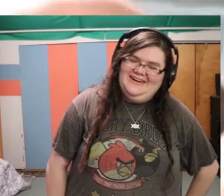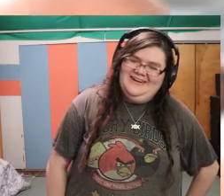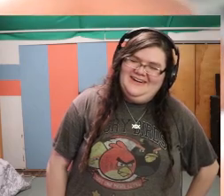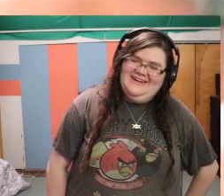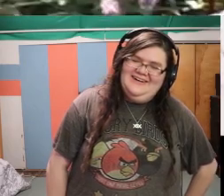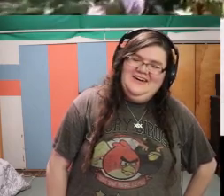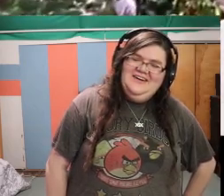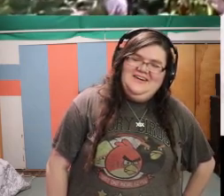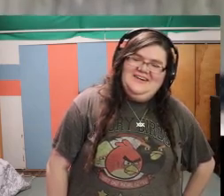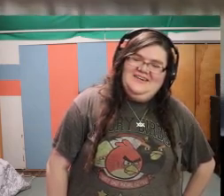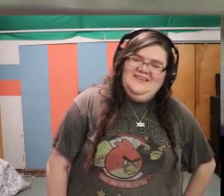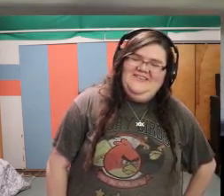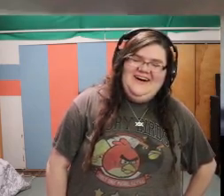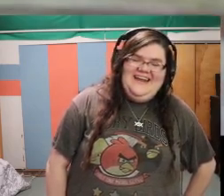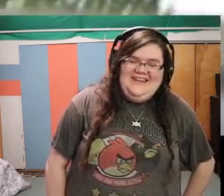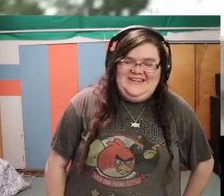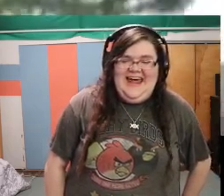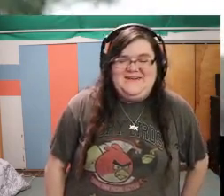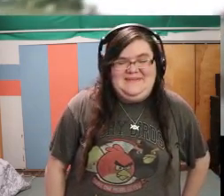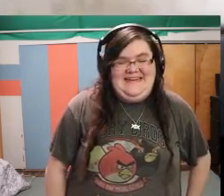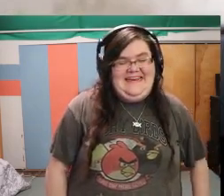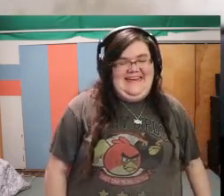rusty kid. Up,